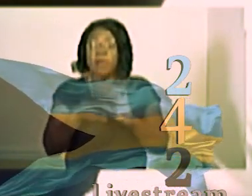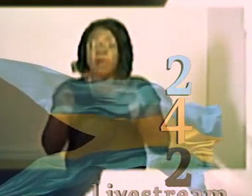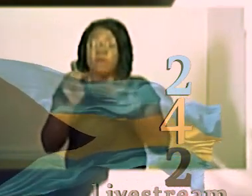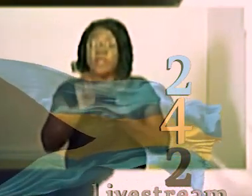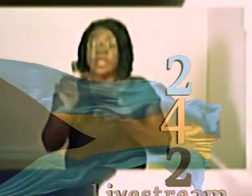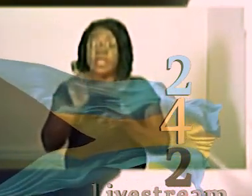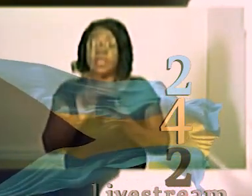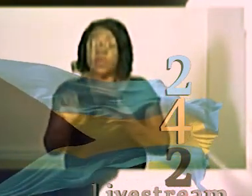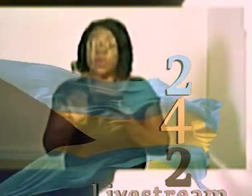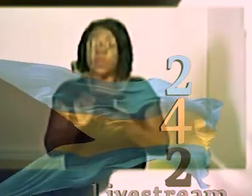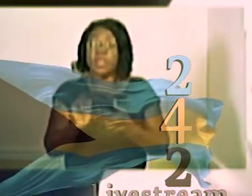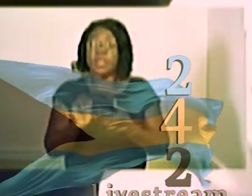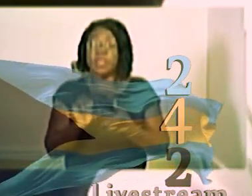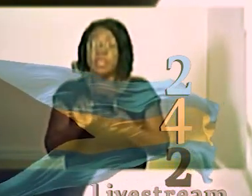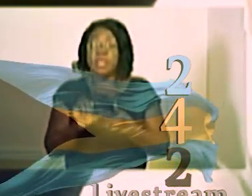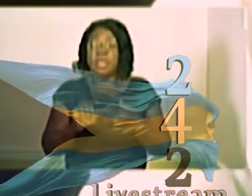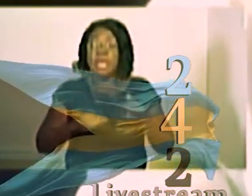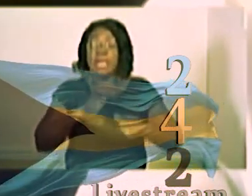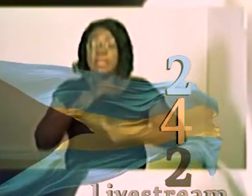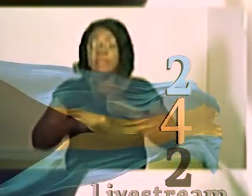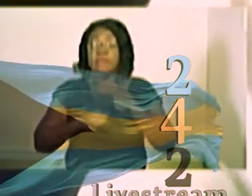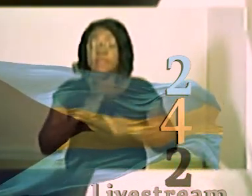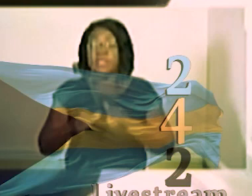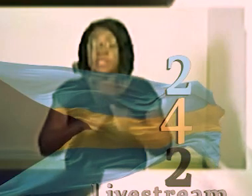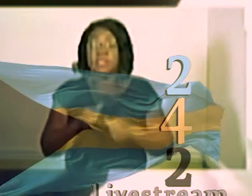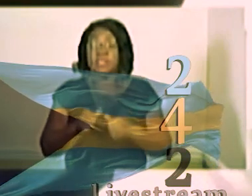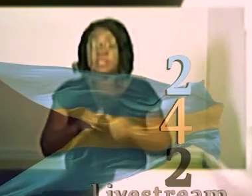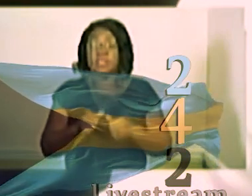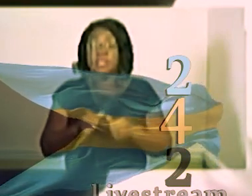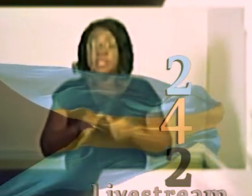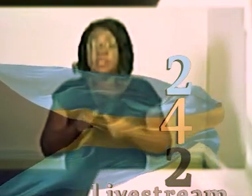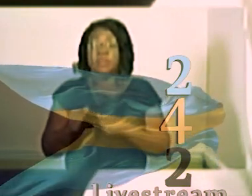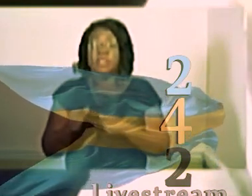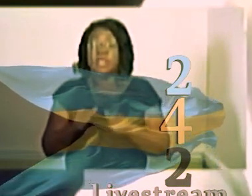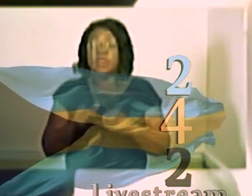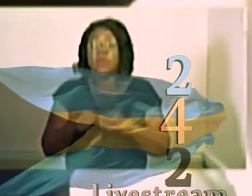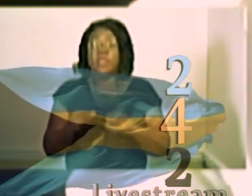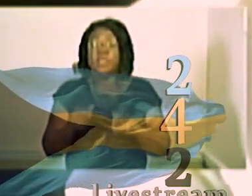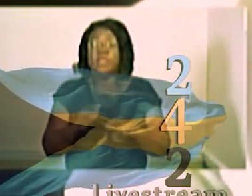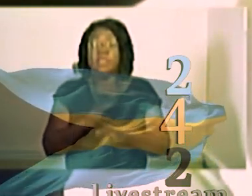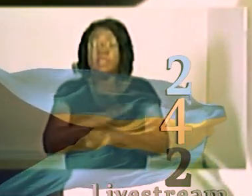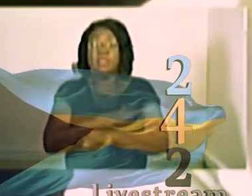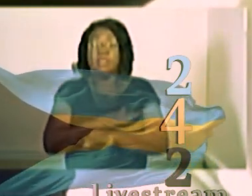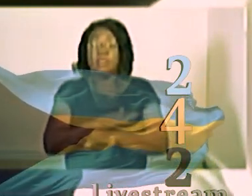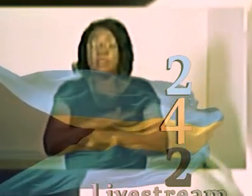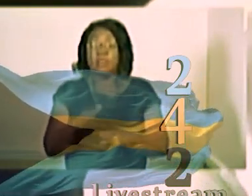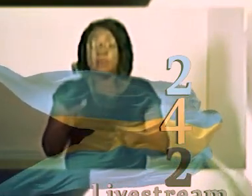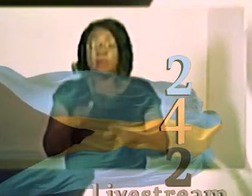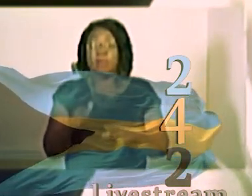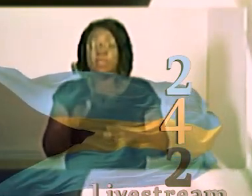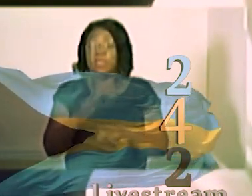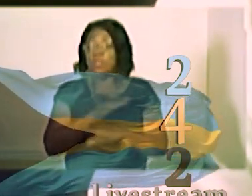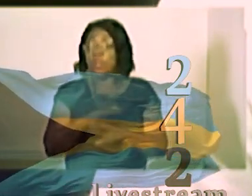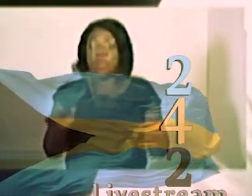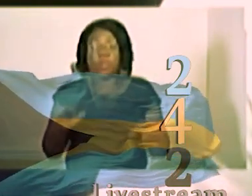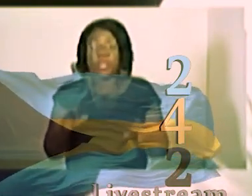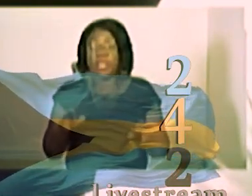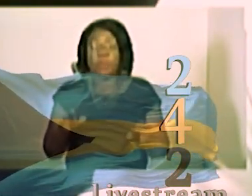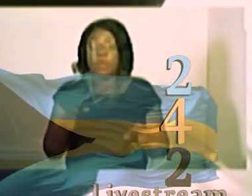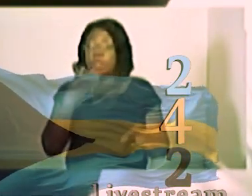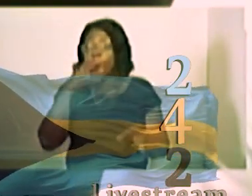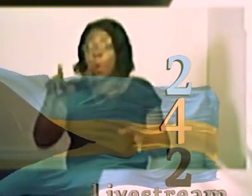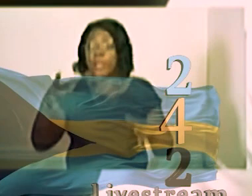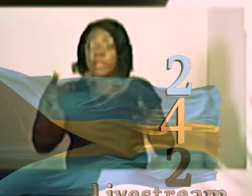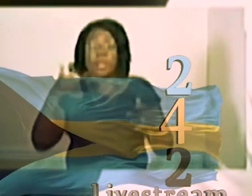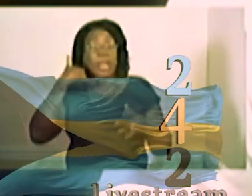or the beginning of phase four as indicated, coinciding with the discontinuation of the COVID hotline and now the closing